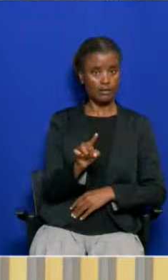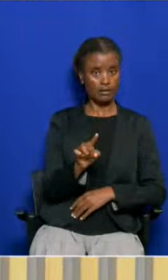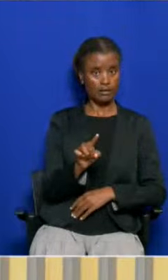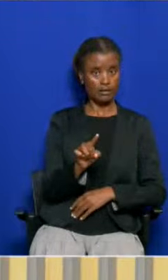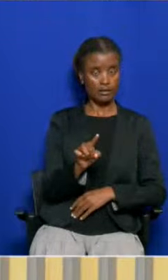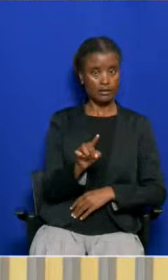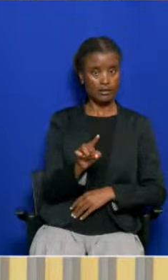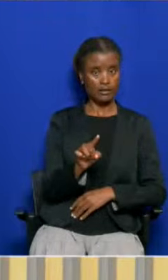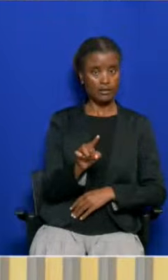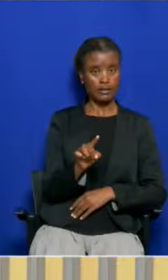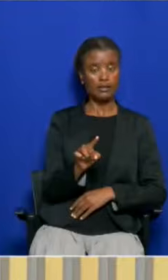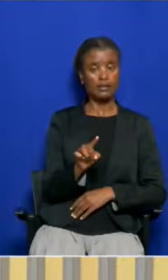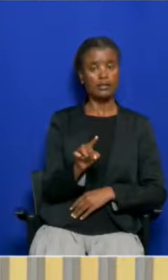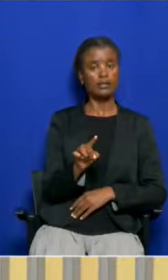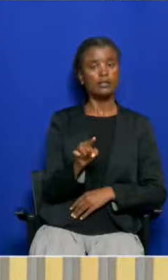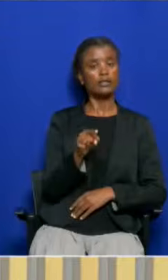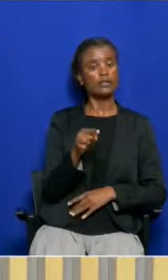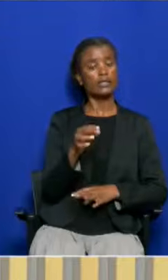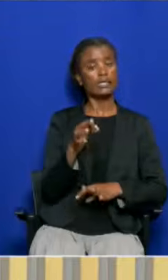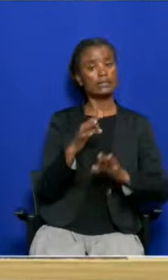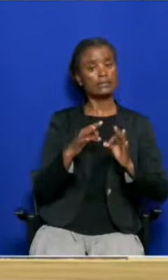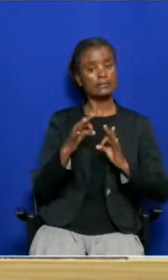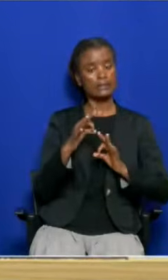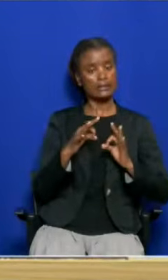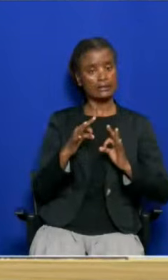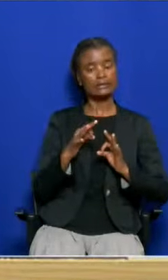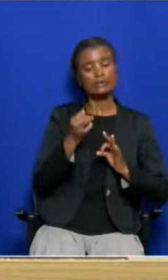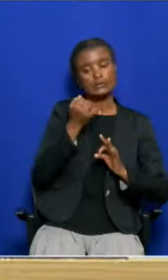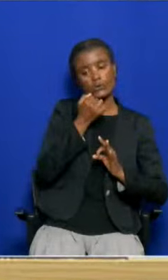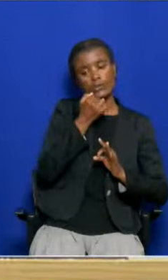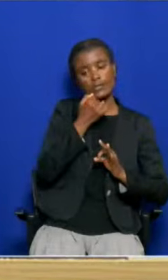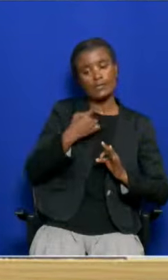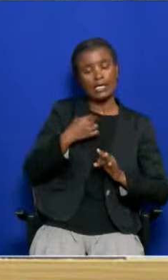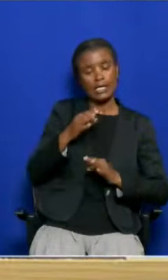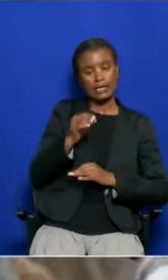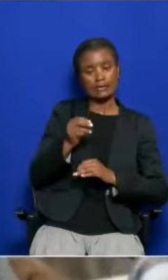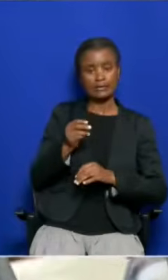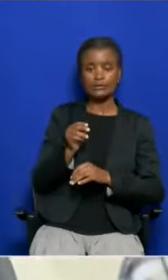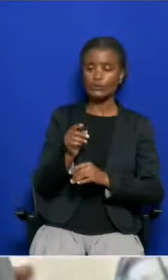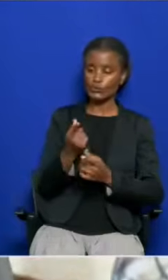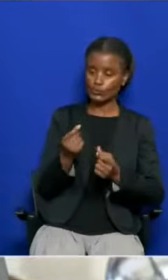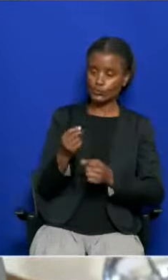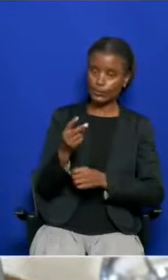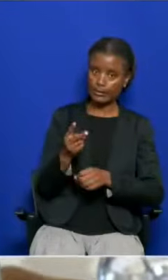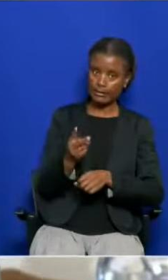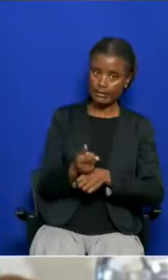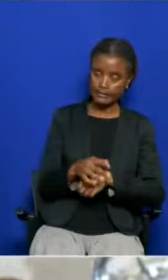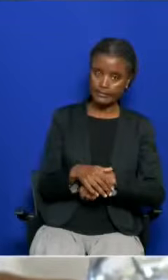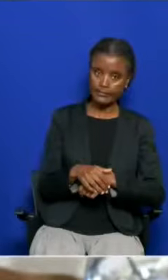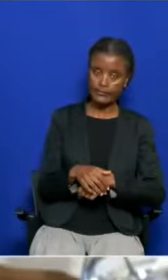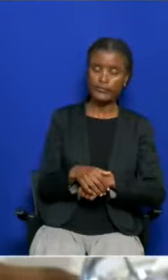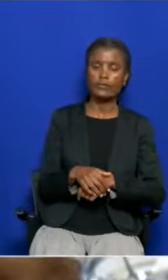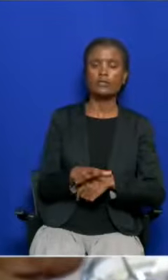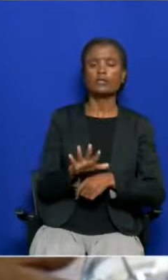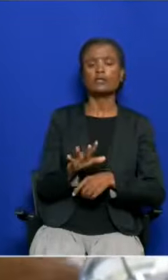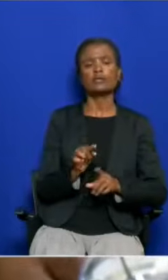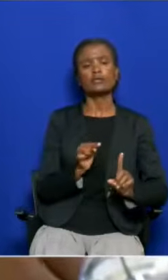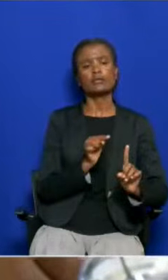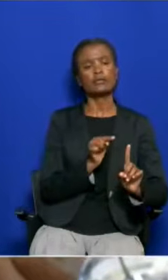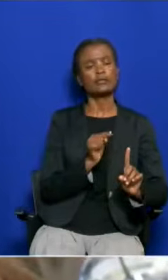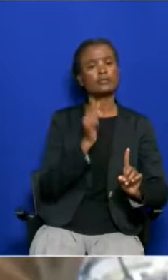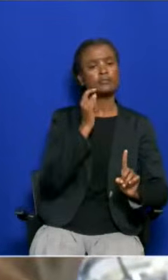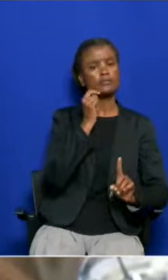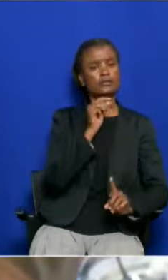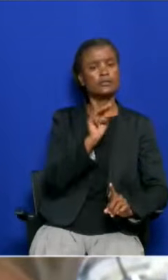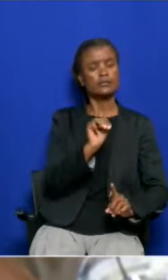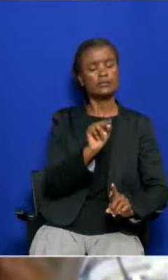already explained it, I apologize to ask you to do it again. Why did Mr. Mtakati send it to you, you